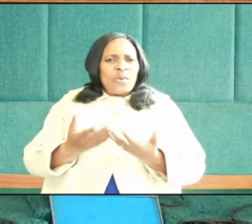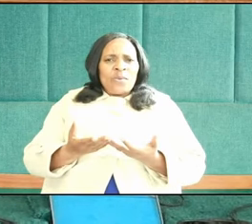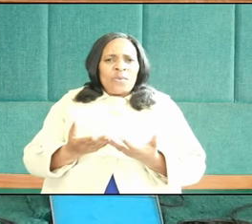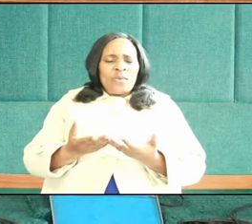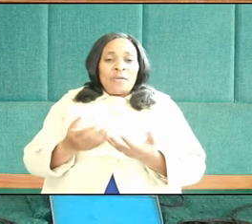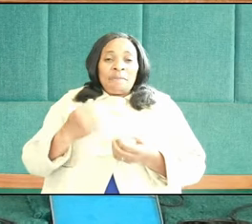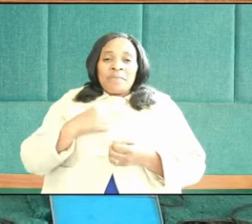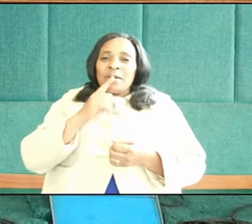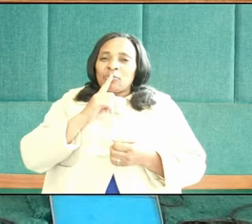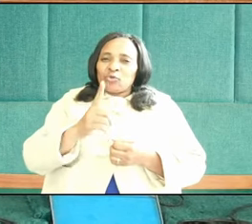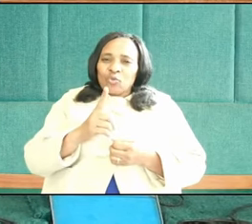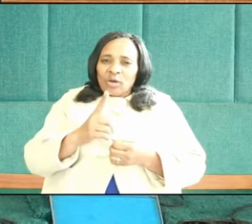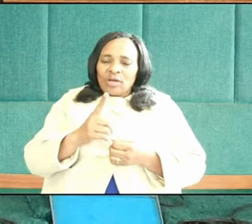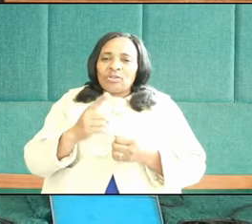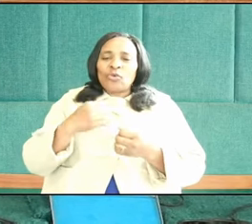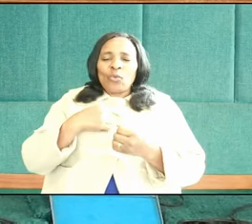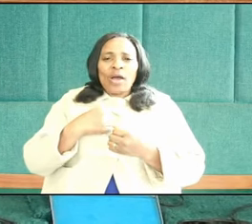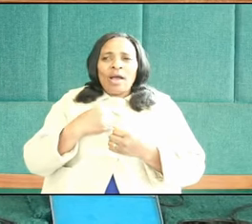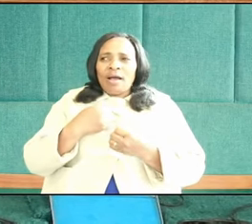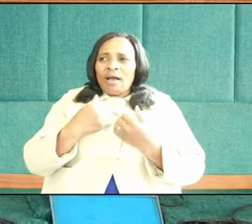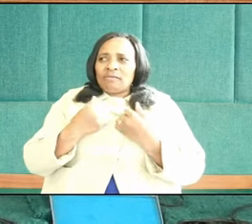Huh? I'm sure he meant sisters too.